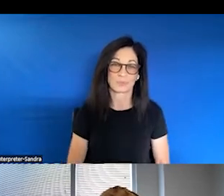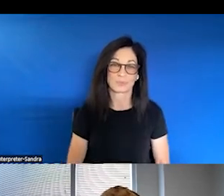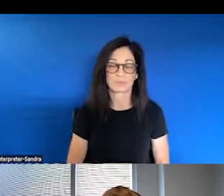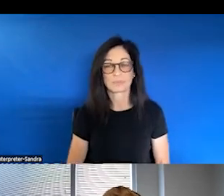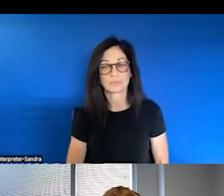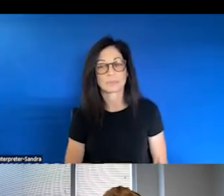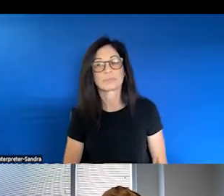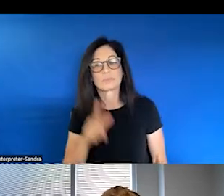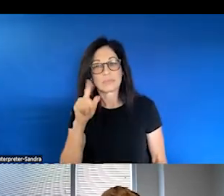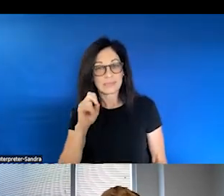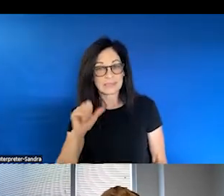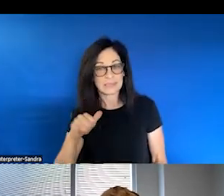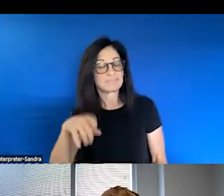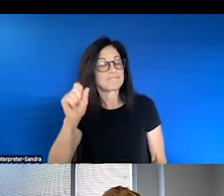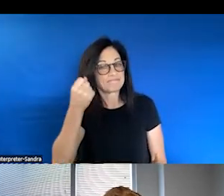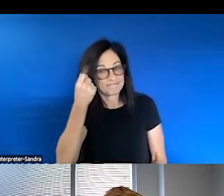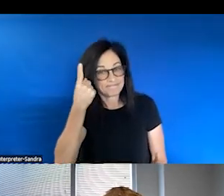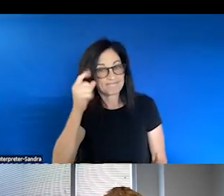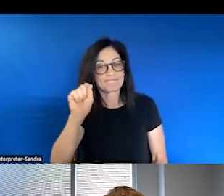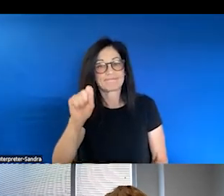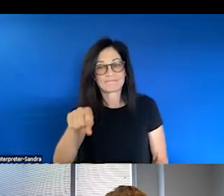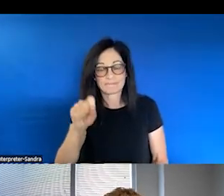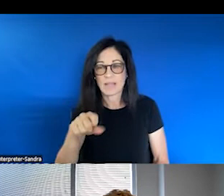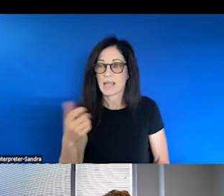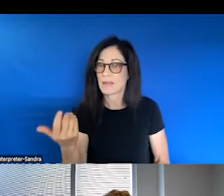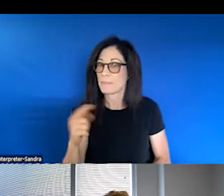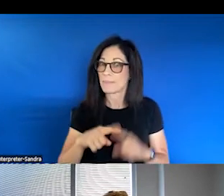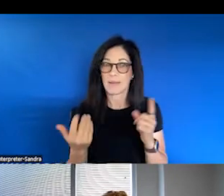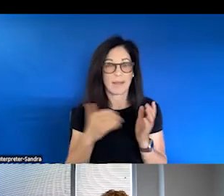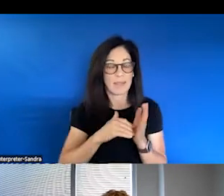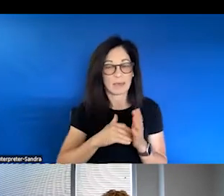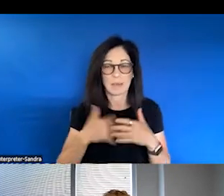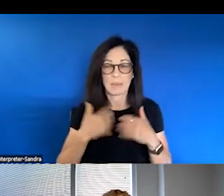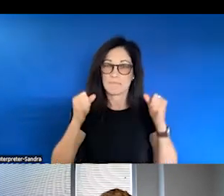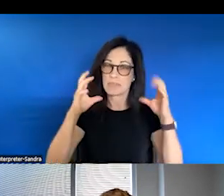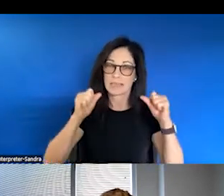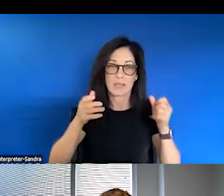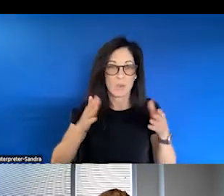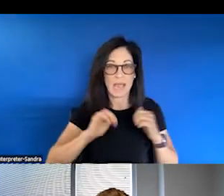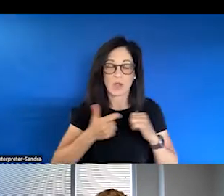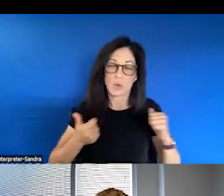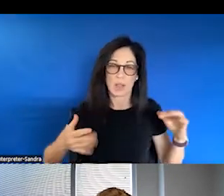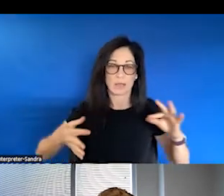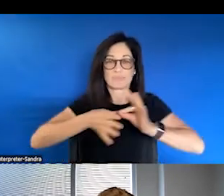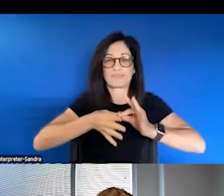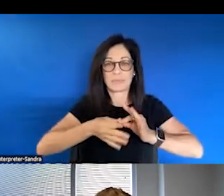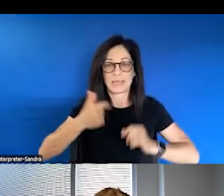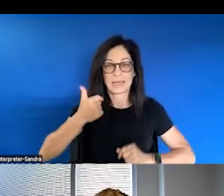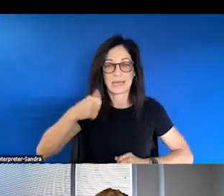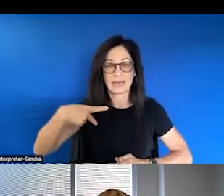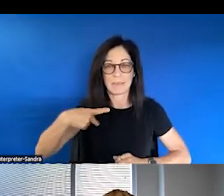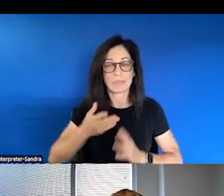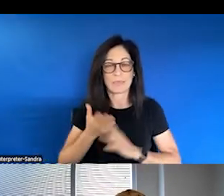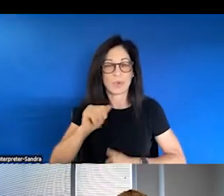Got it. Yeah. Well, and again, what an incredible way you all are bridging the gap through your app, right? Through